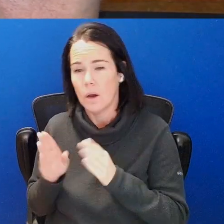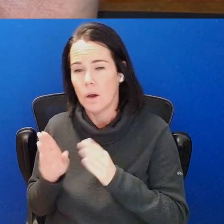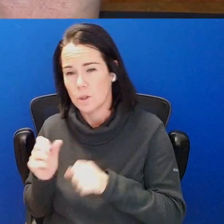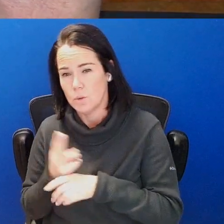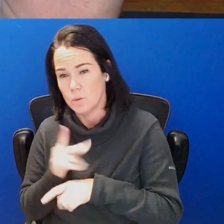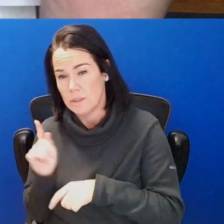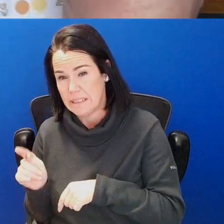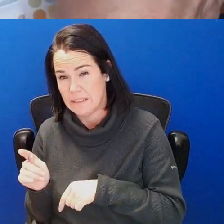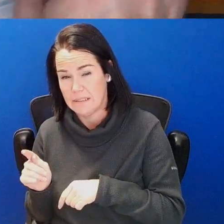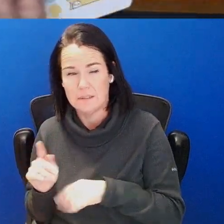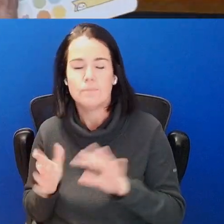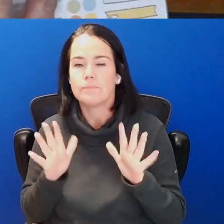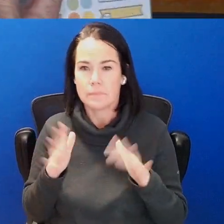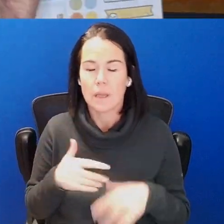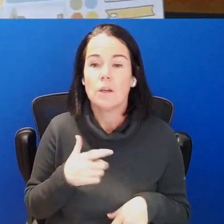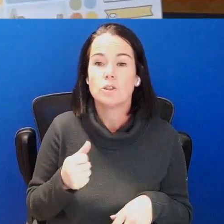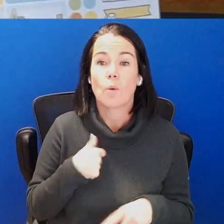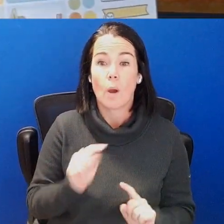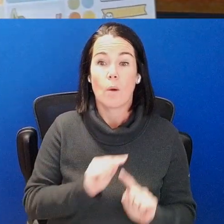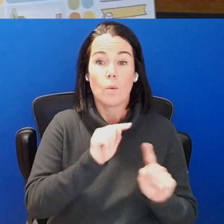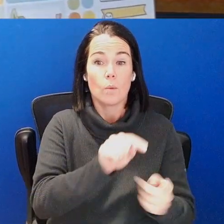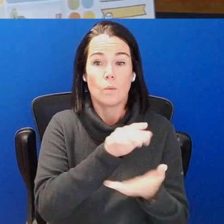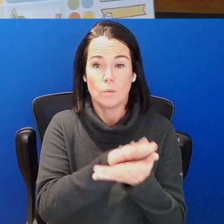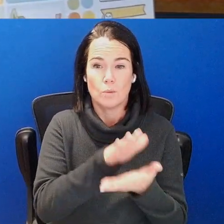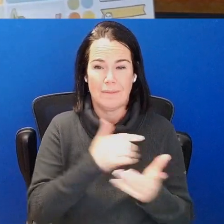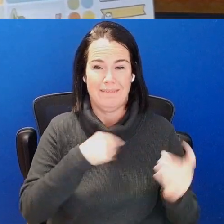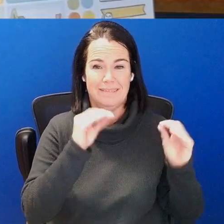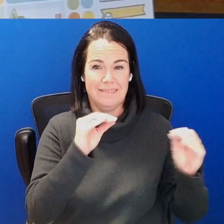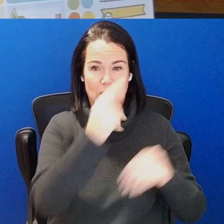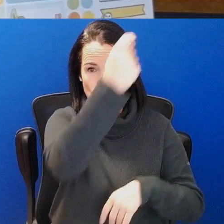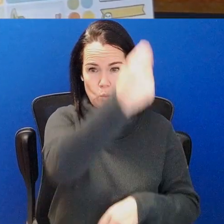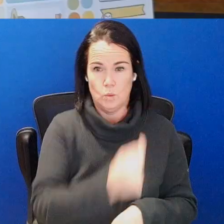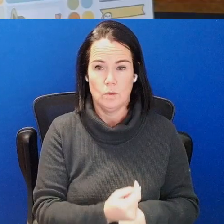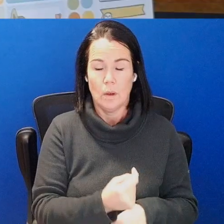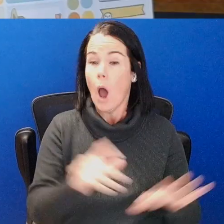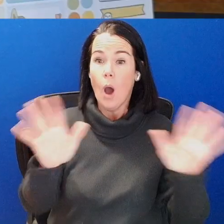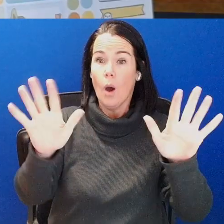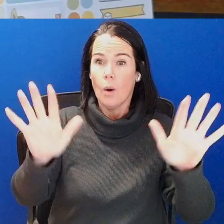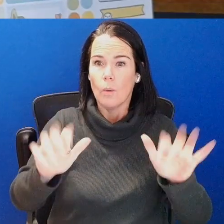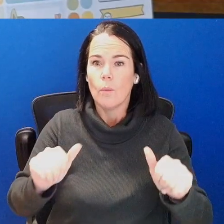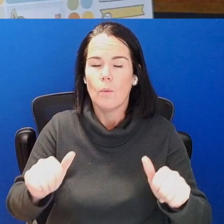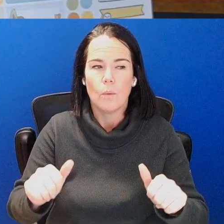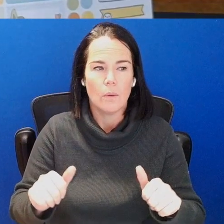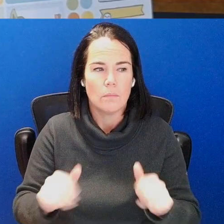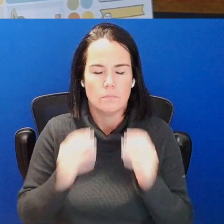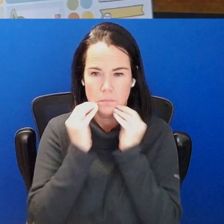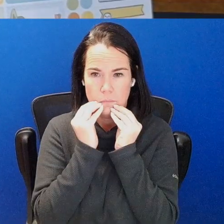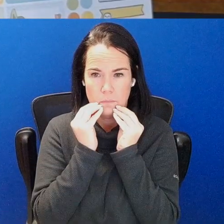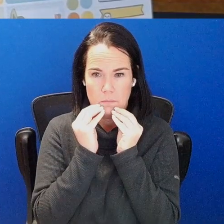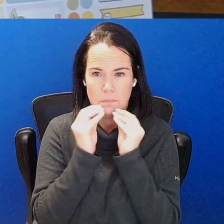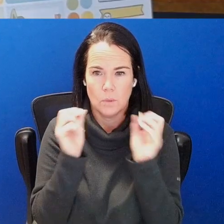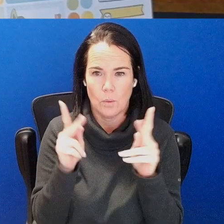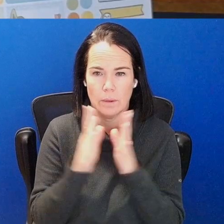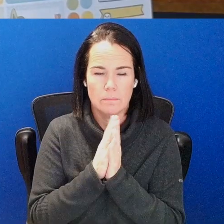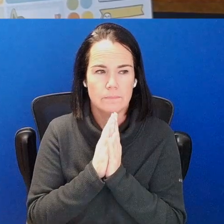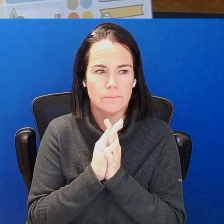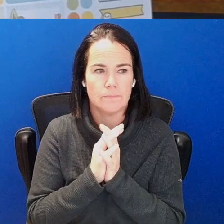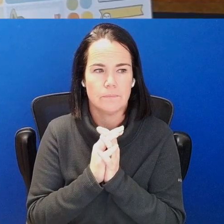Use these. So basically I'm on campus and I'm teaching on Tuesdays this semester. Oh, hey,